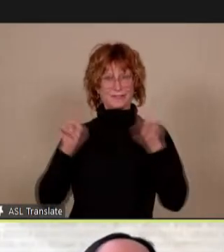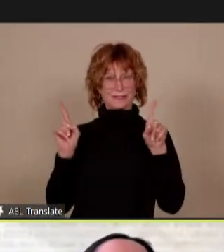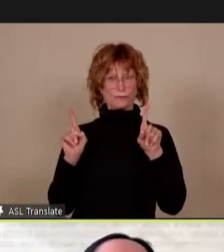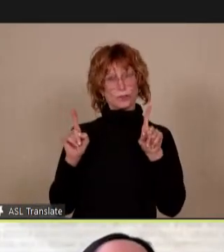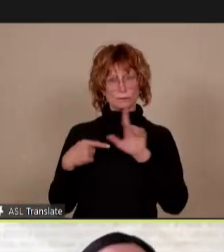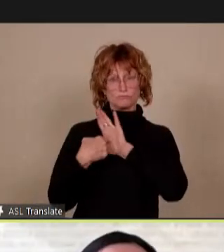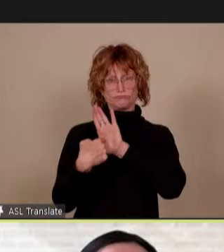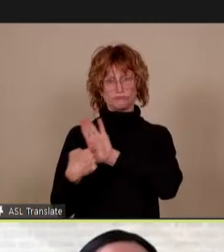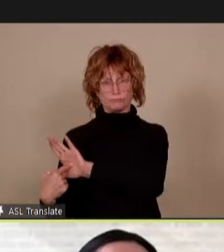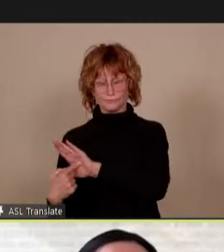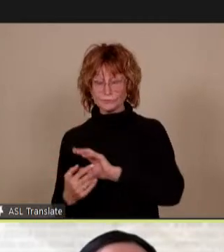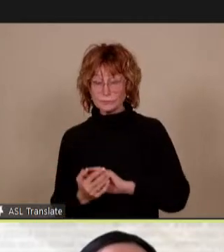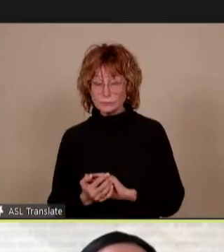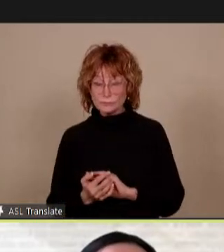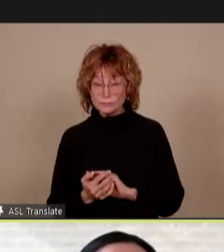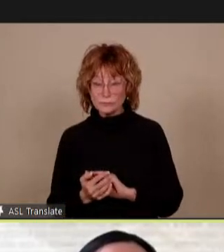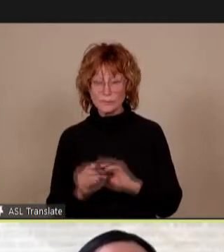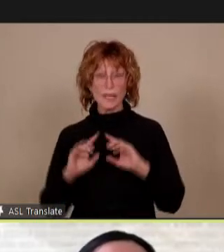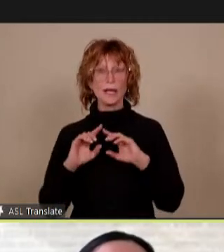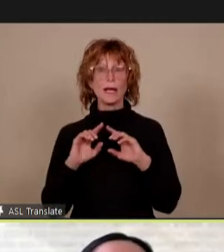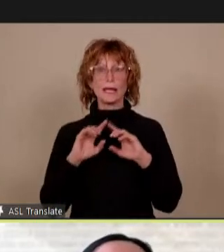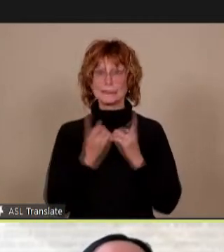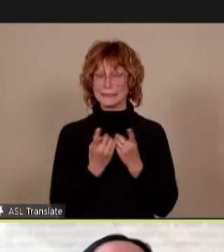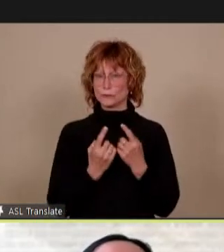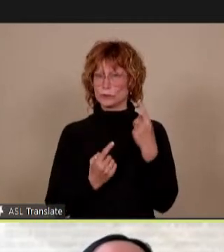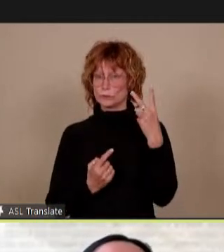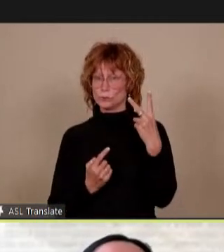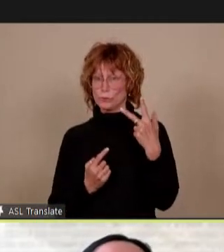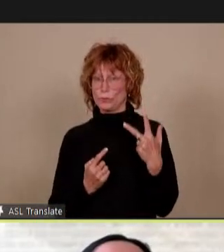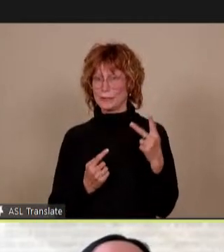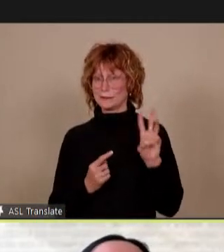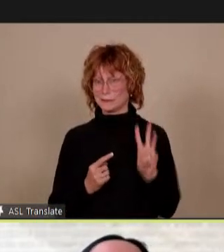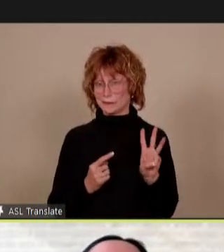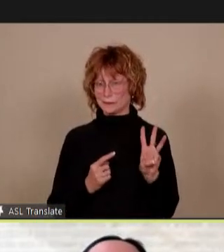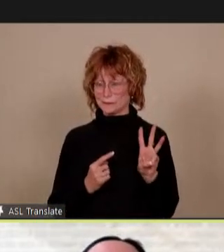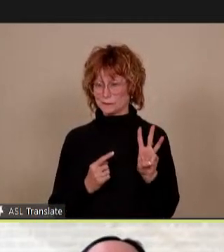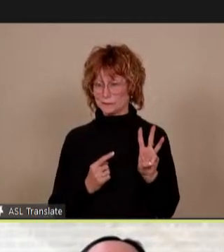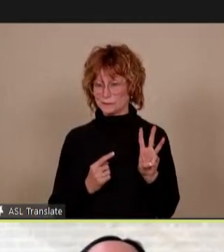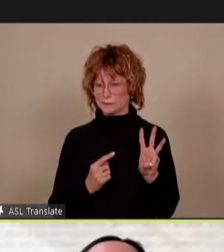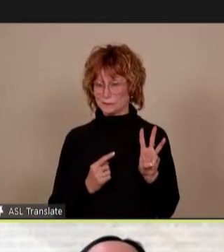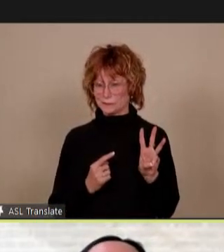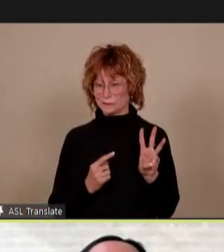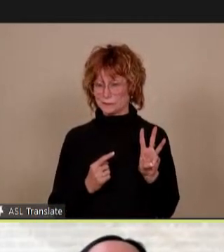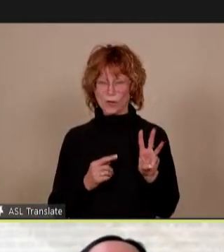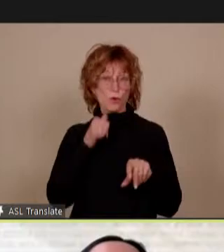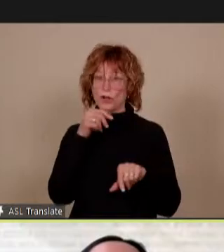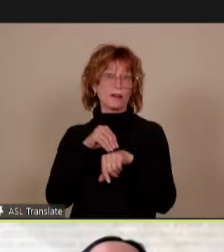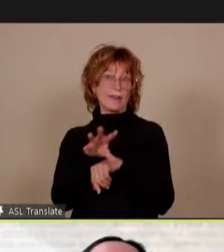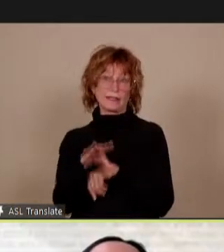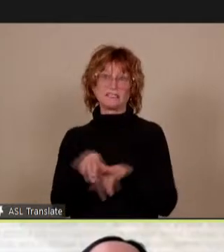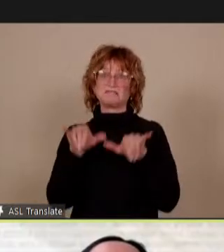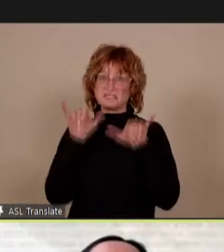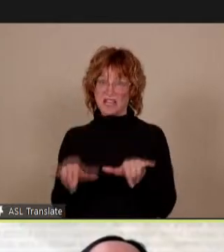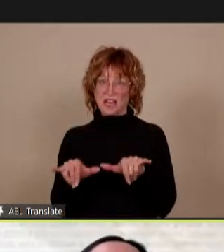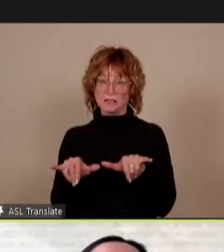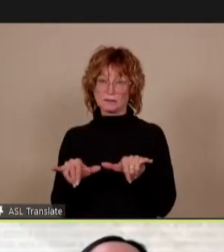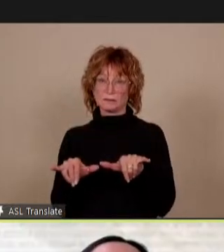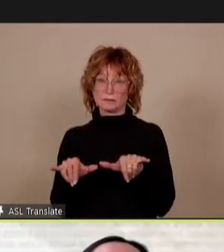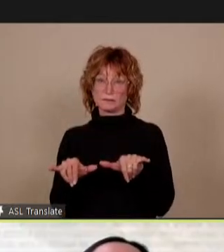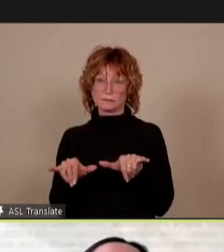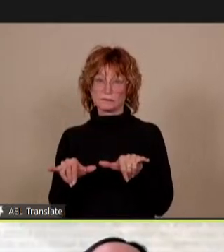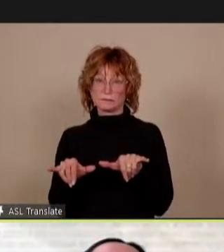So districts 2, 3, and 6 were not affected at all with